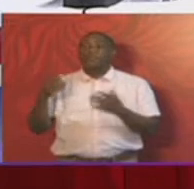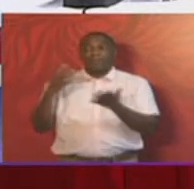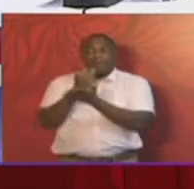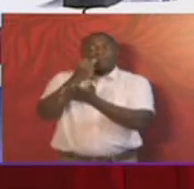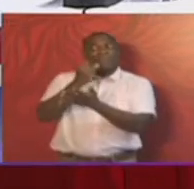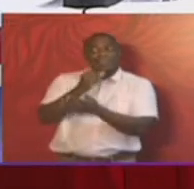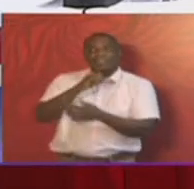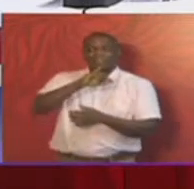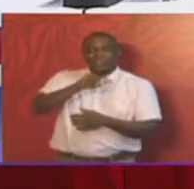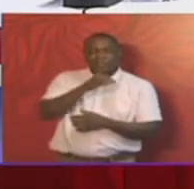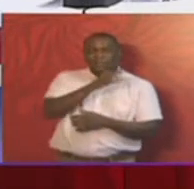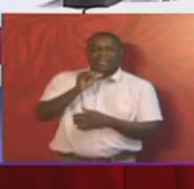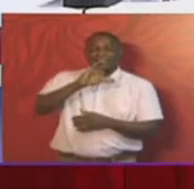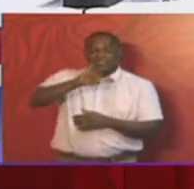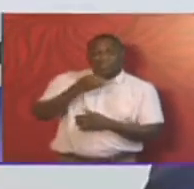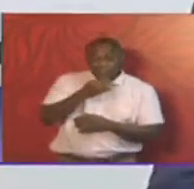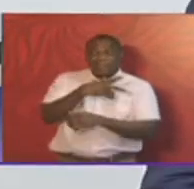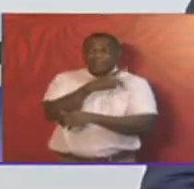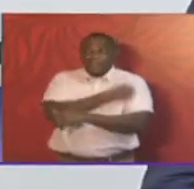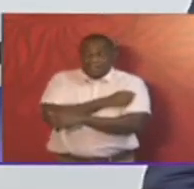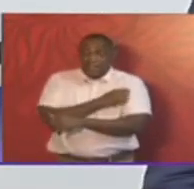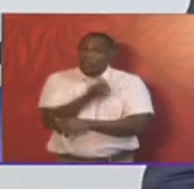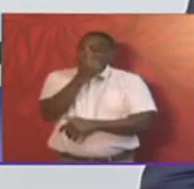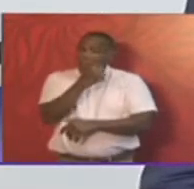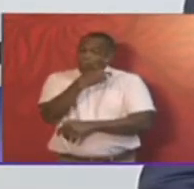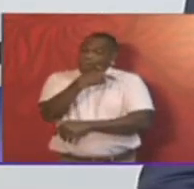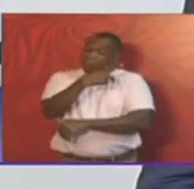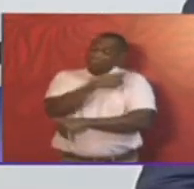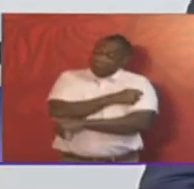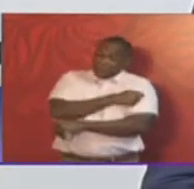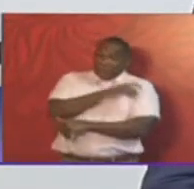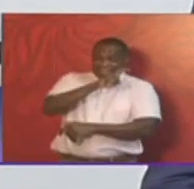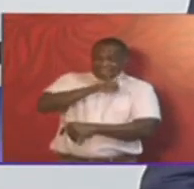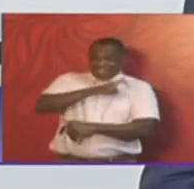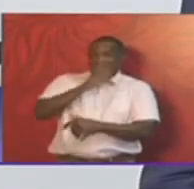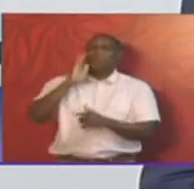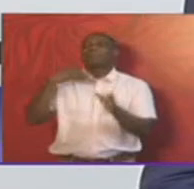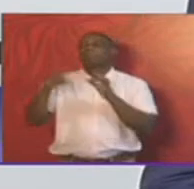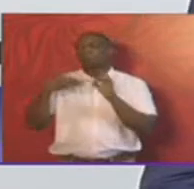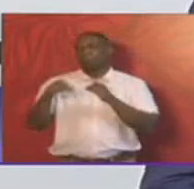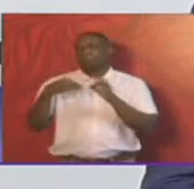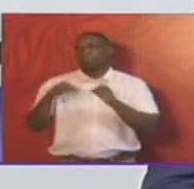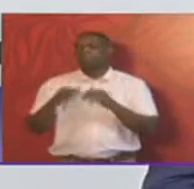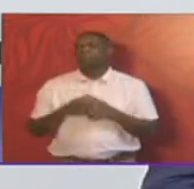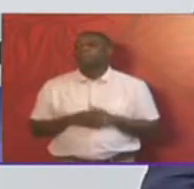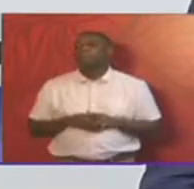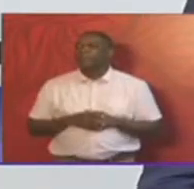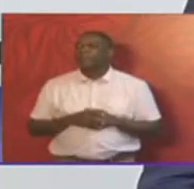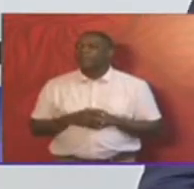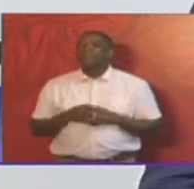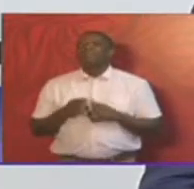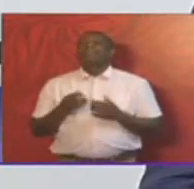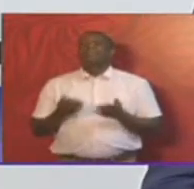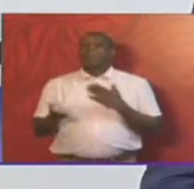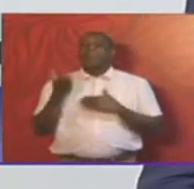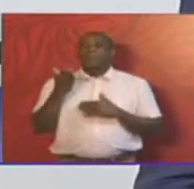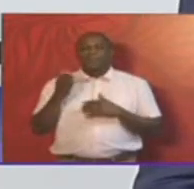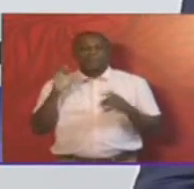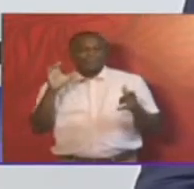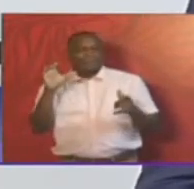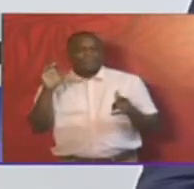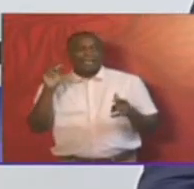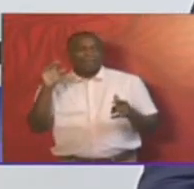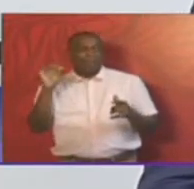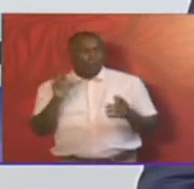single-dose vaccine. Minister. Thank you very much, Al. Good morning to the Chief Medical Officer, my partner in crime, my other partner